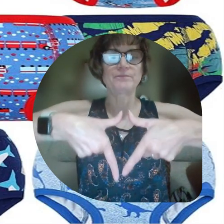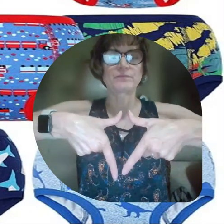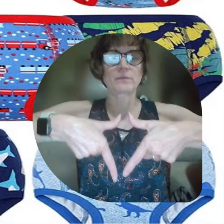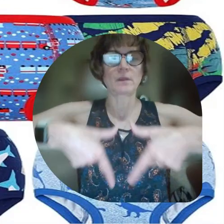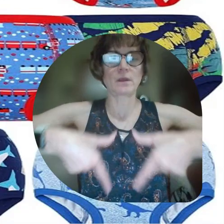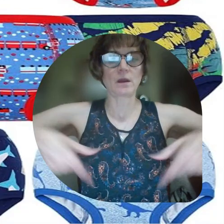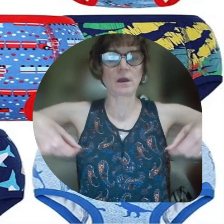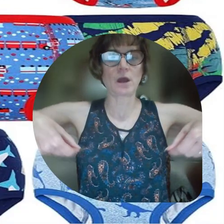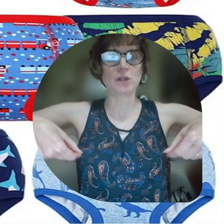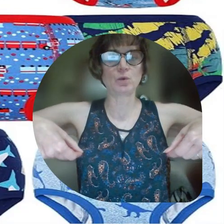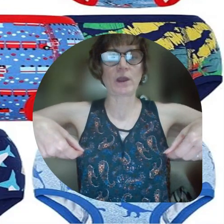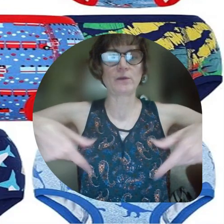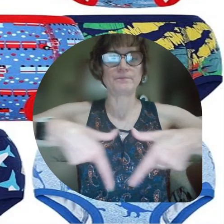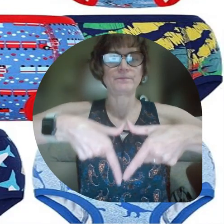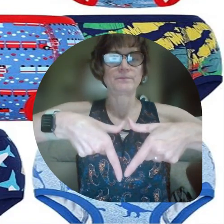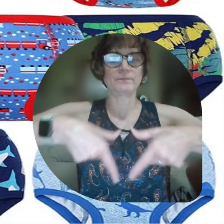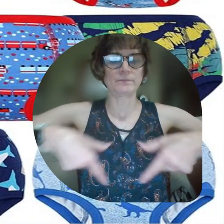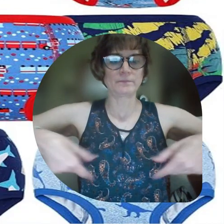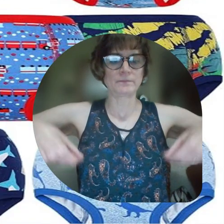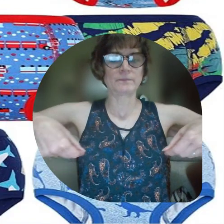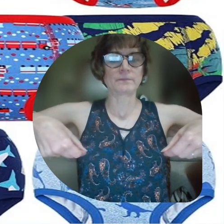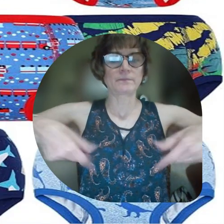underwear.